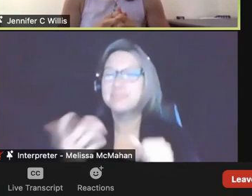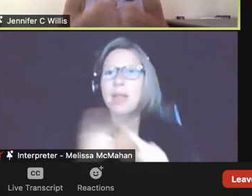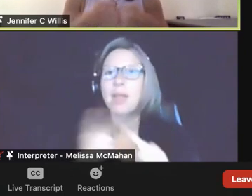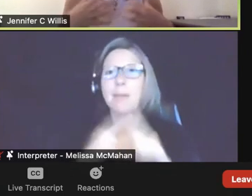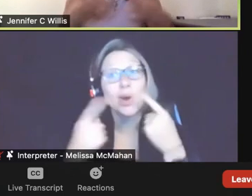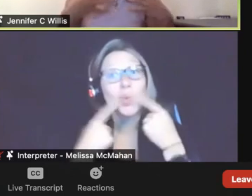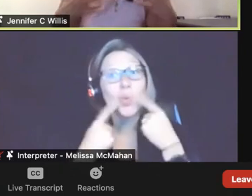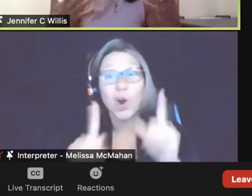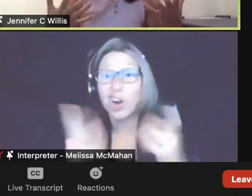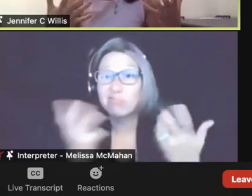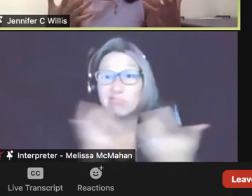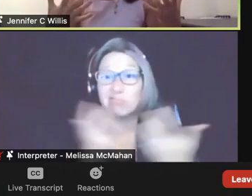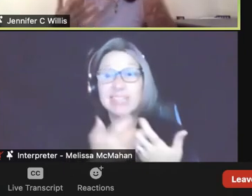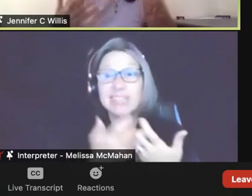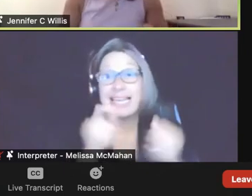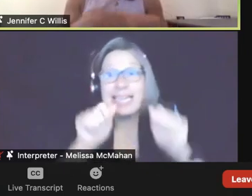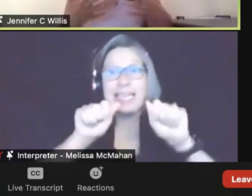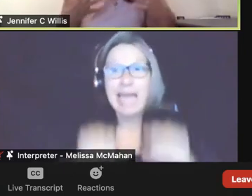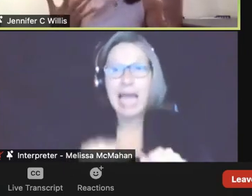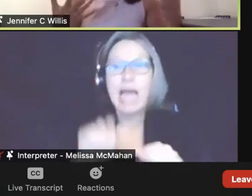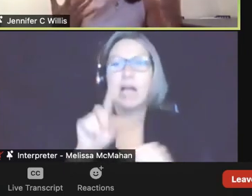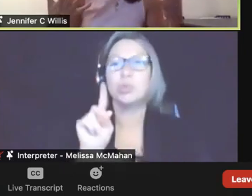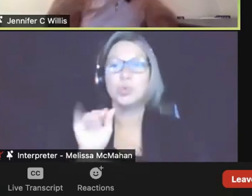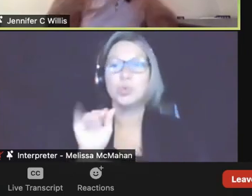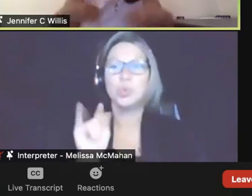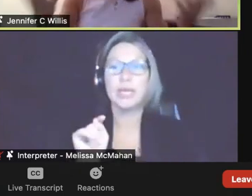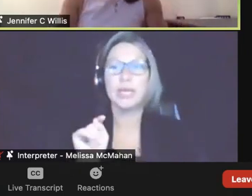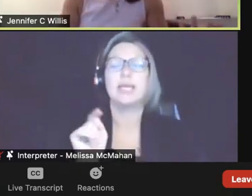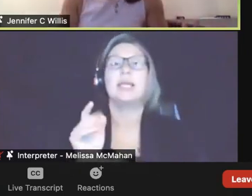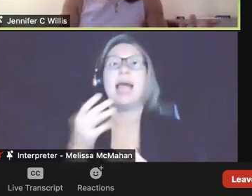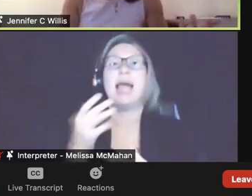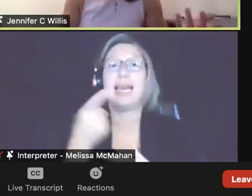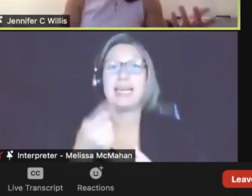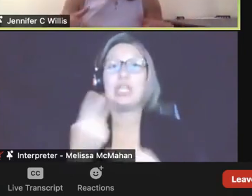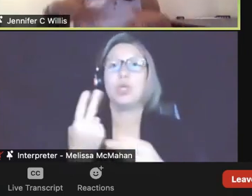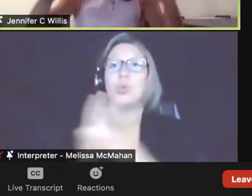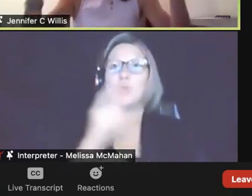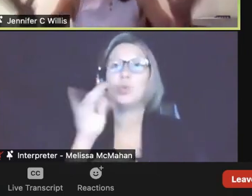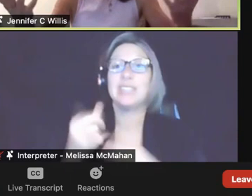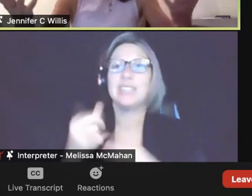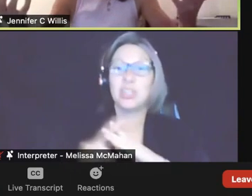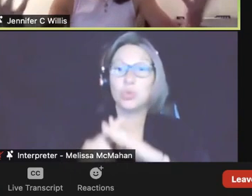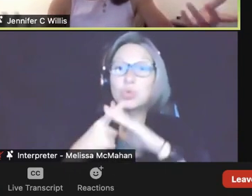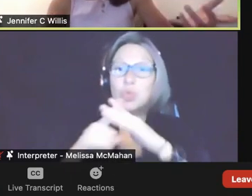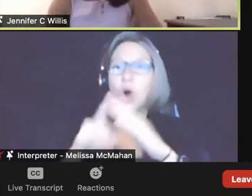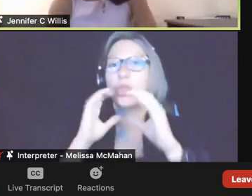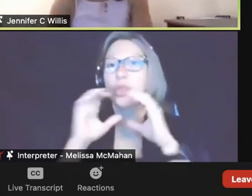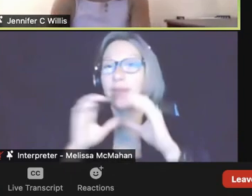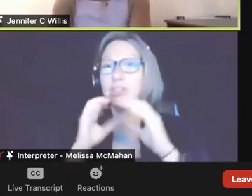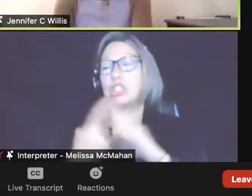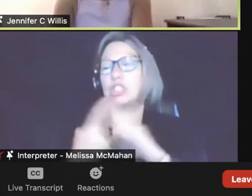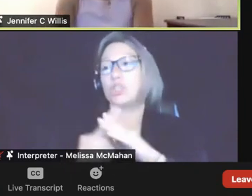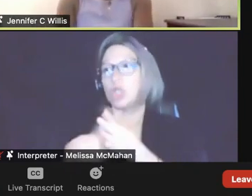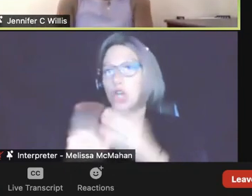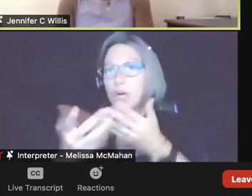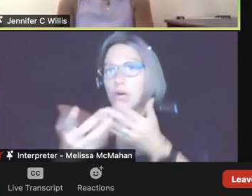him. It was something that he physically could do and that he used to initiate conversation and engagement with other